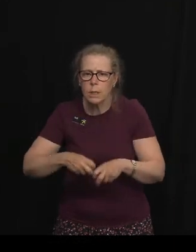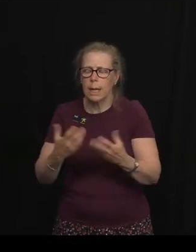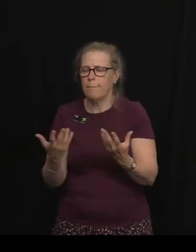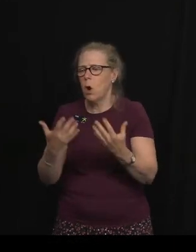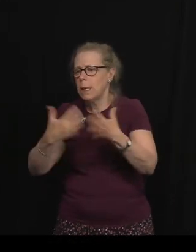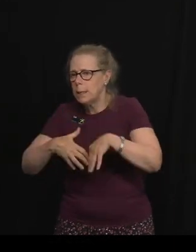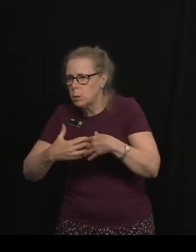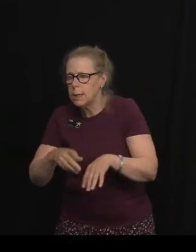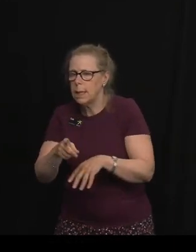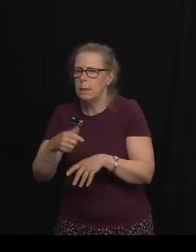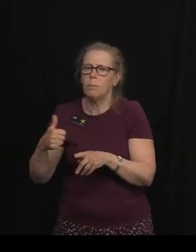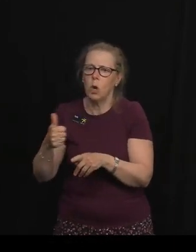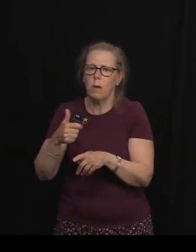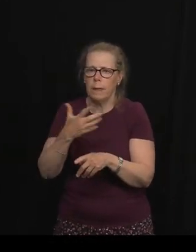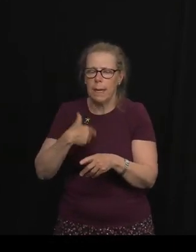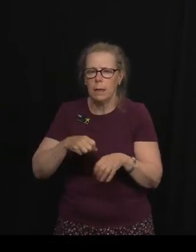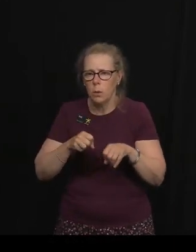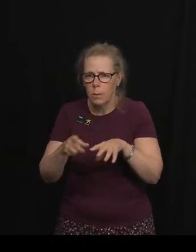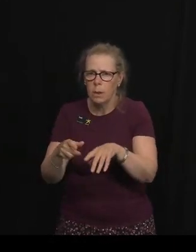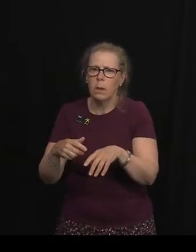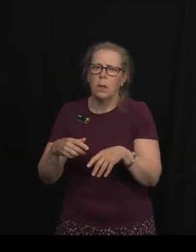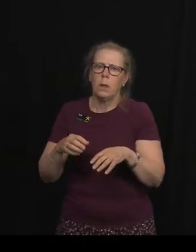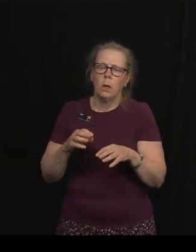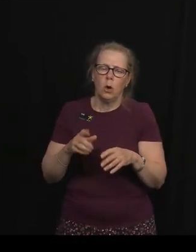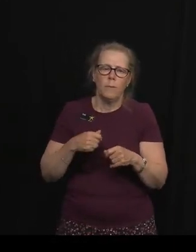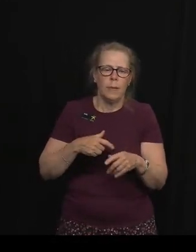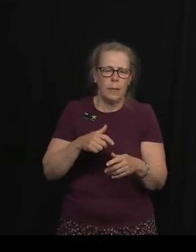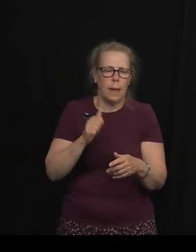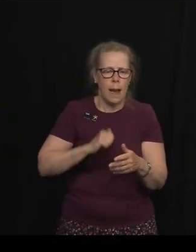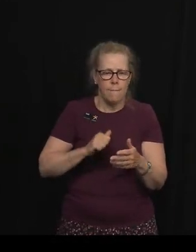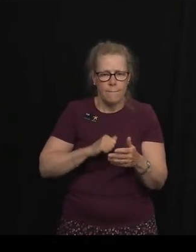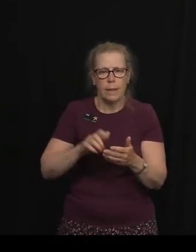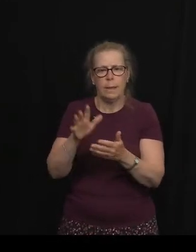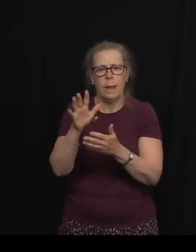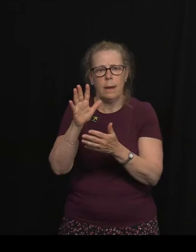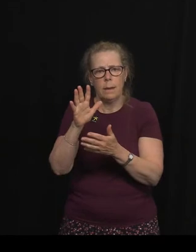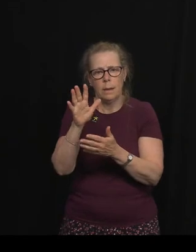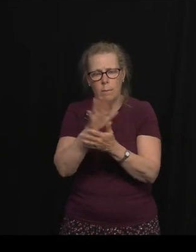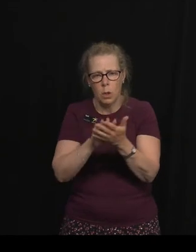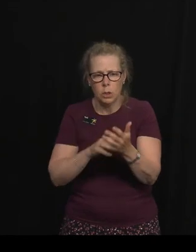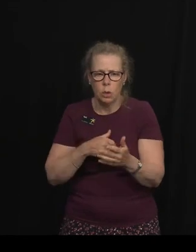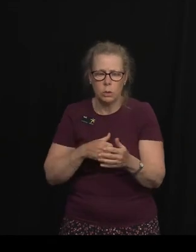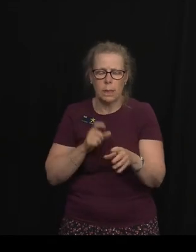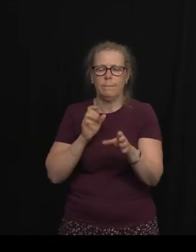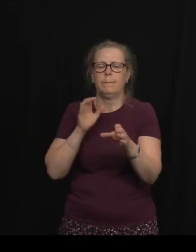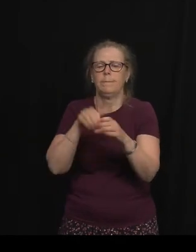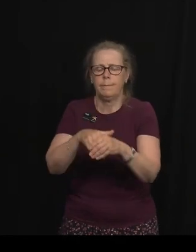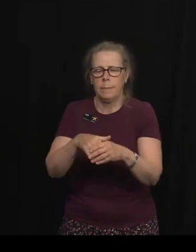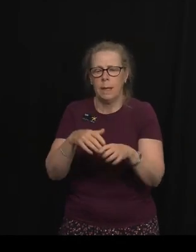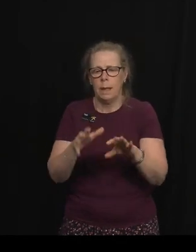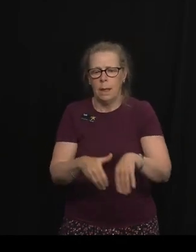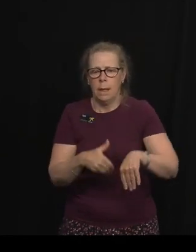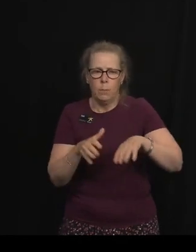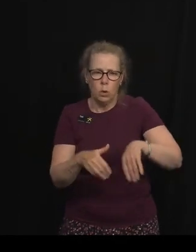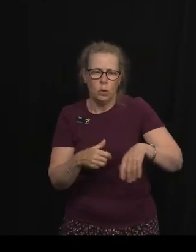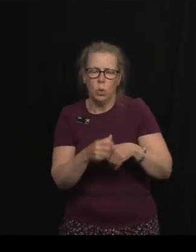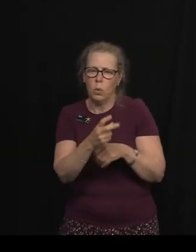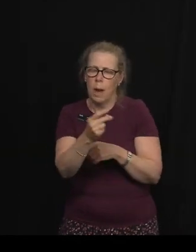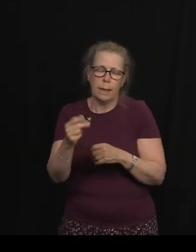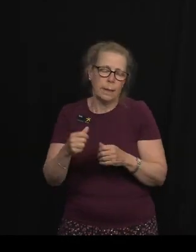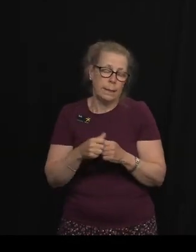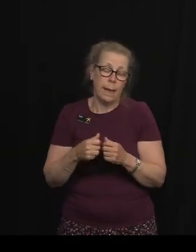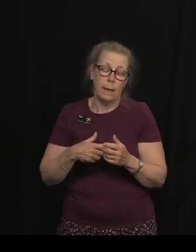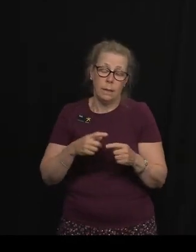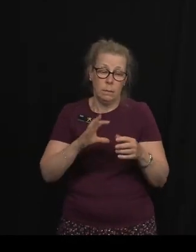the discoverer, the research, do we use the patent or not, and then going into production and all of that. So that's quite a long chain of different